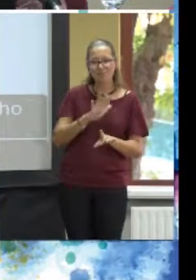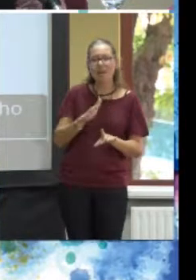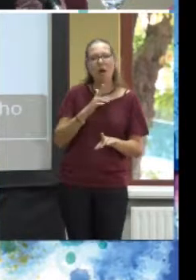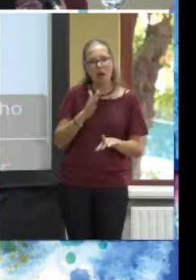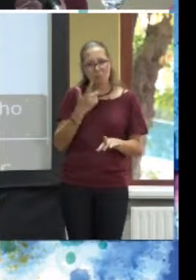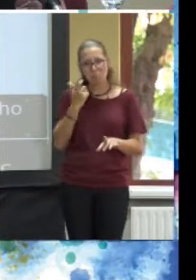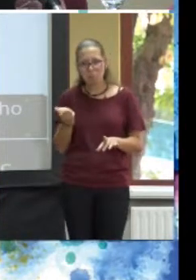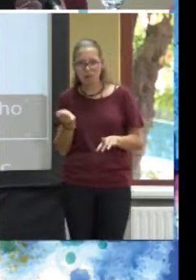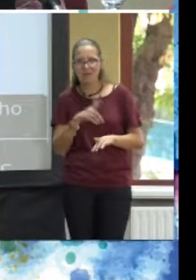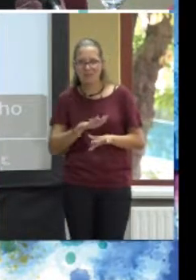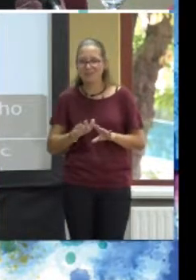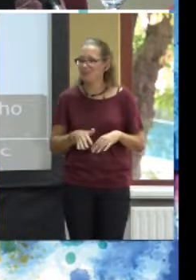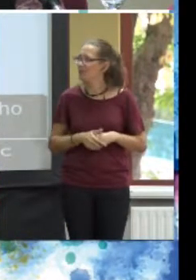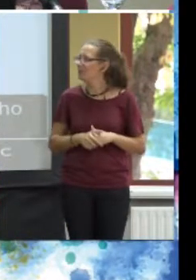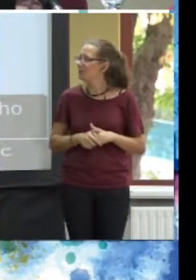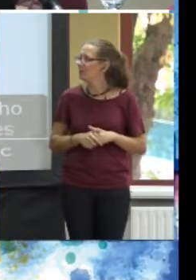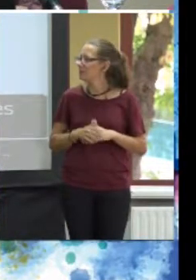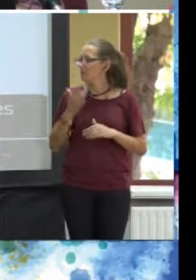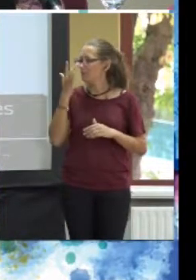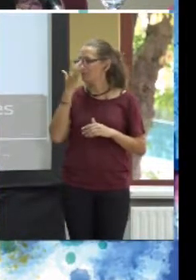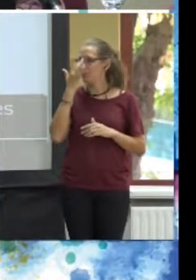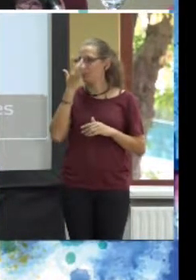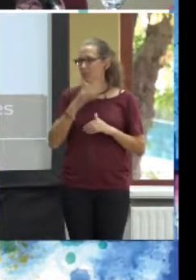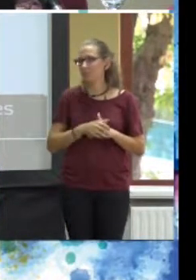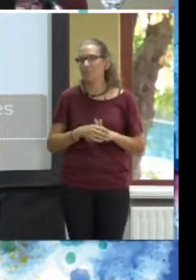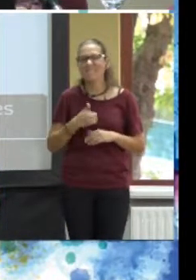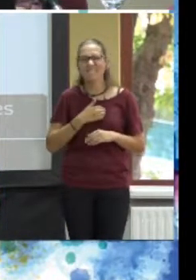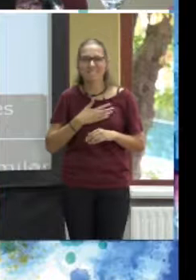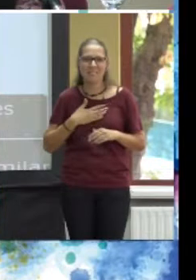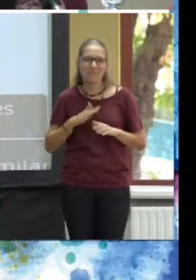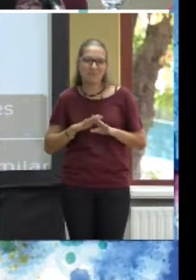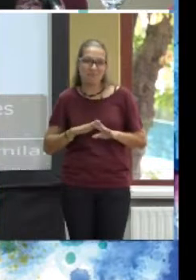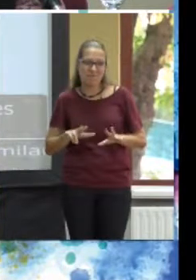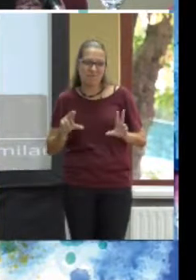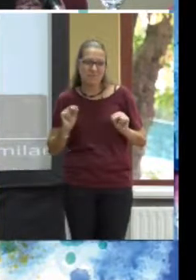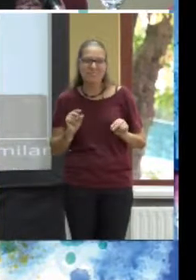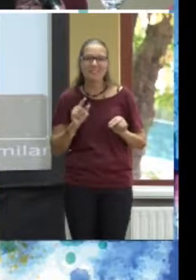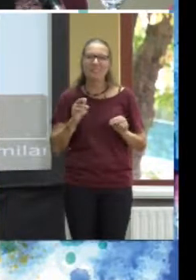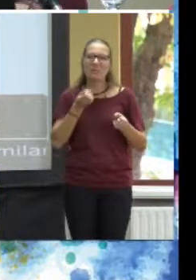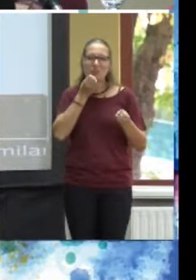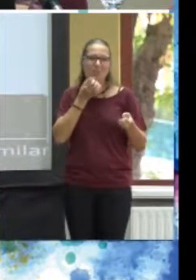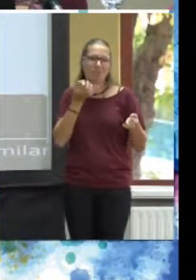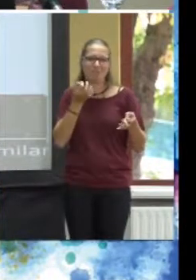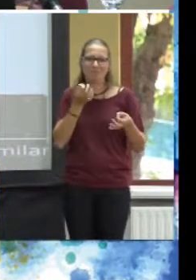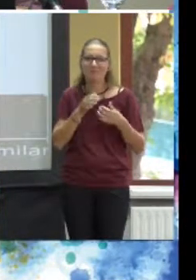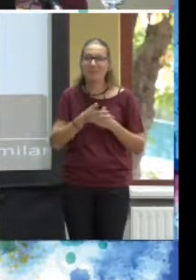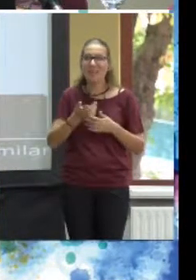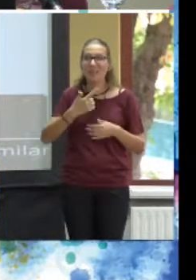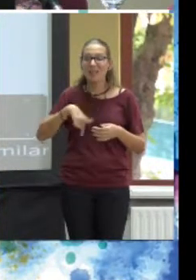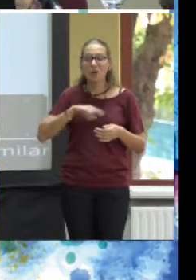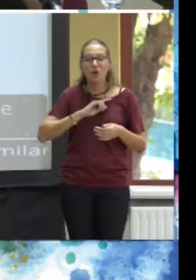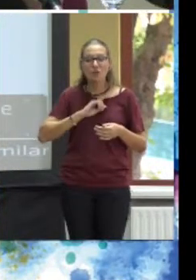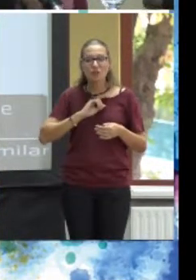as similar as possible to the originals. I'd like to finish simply by saying that we are